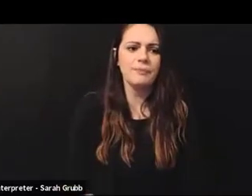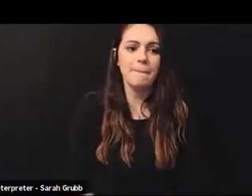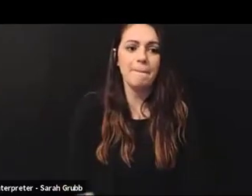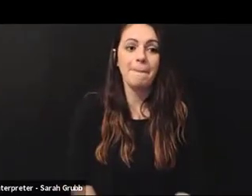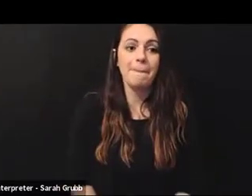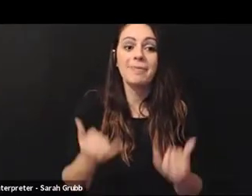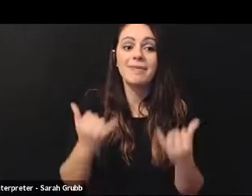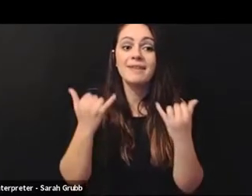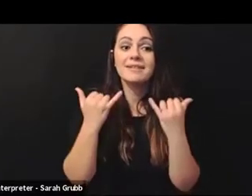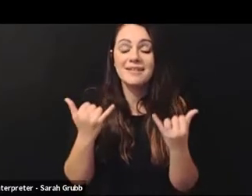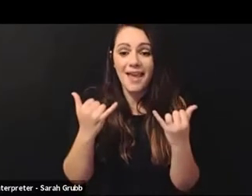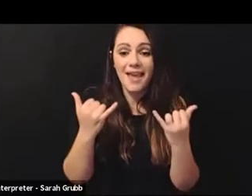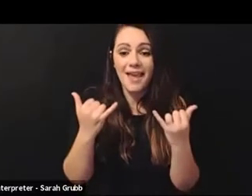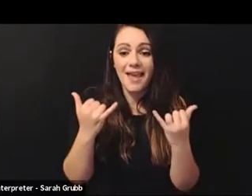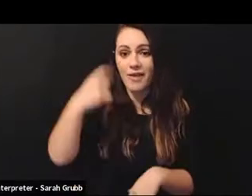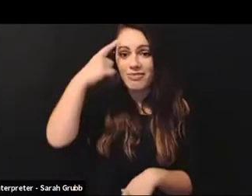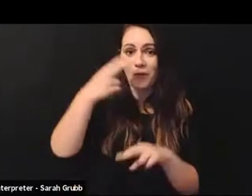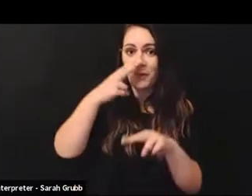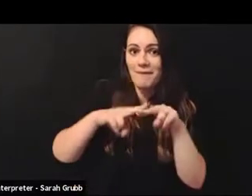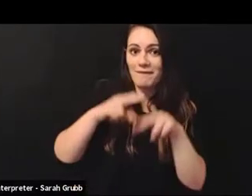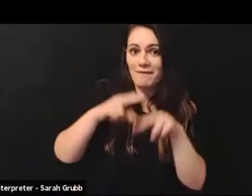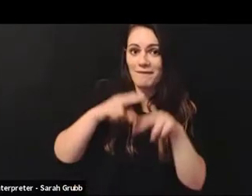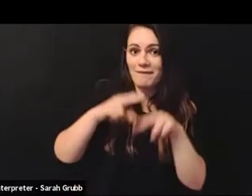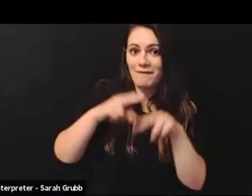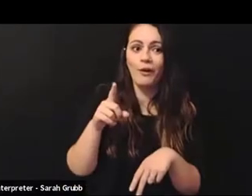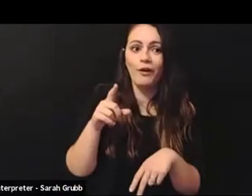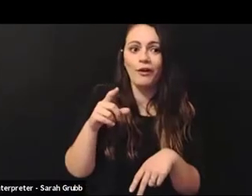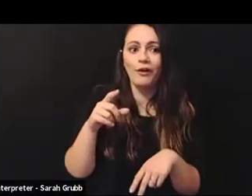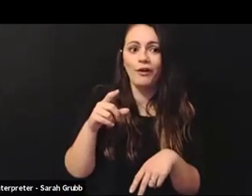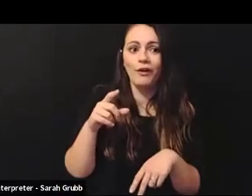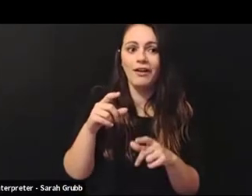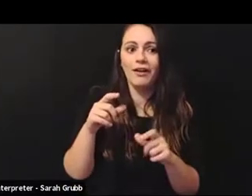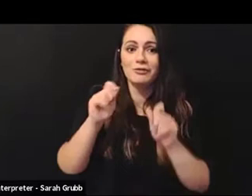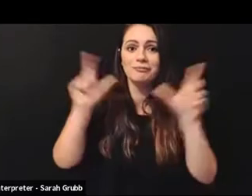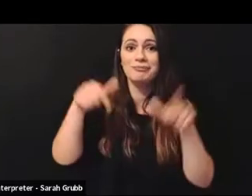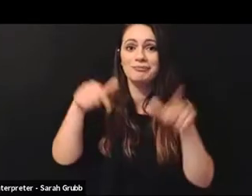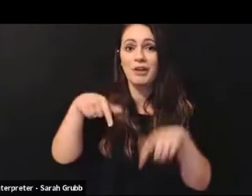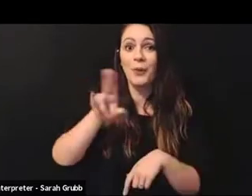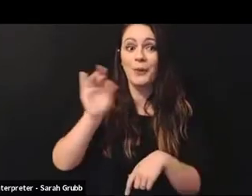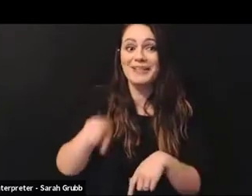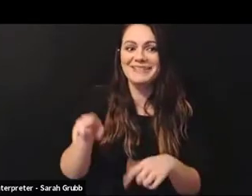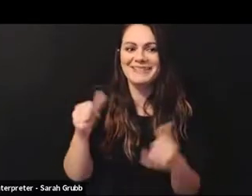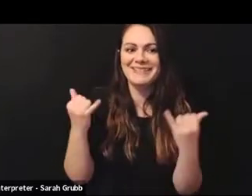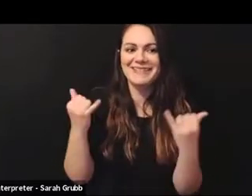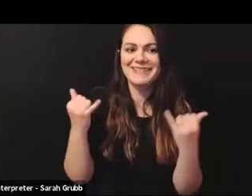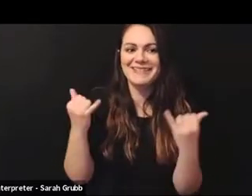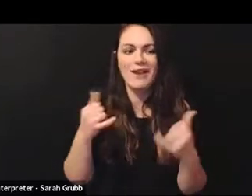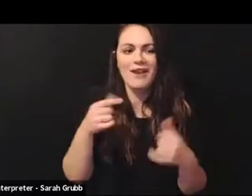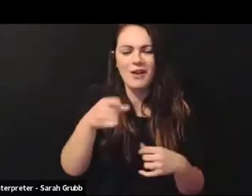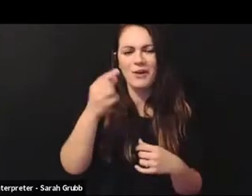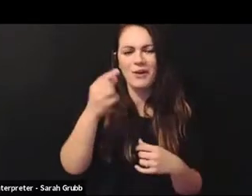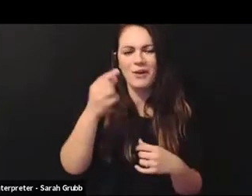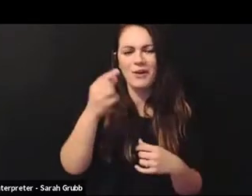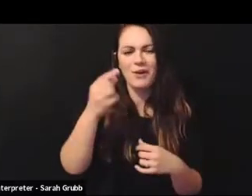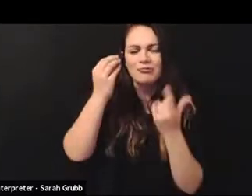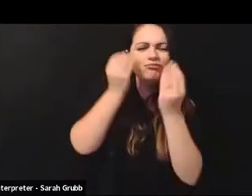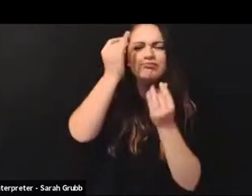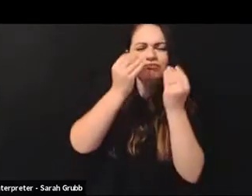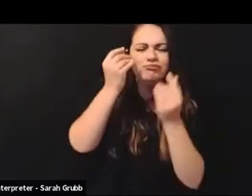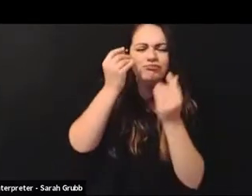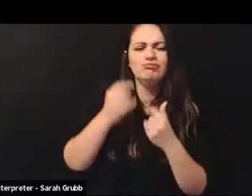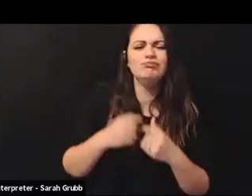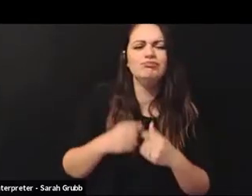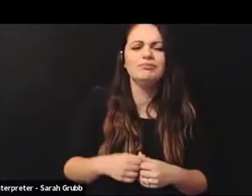little pop quiz to have you kind of think about this and reflect. So think about